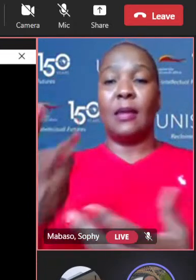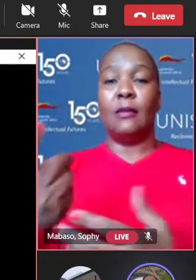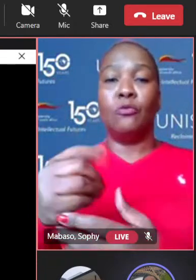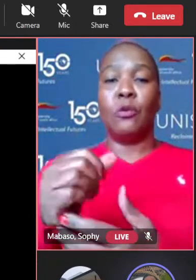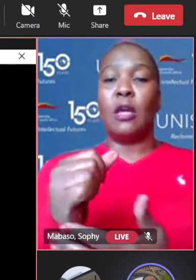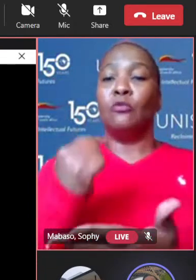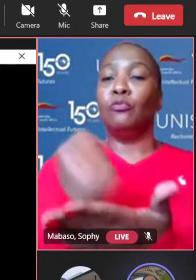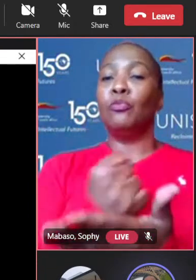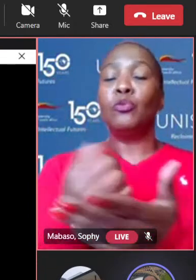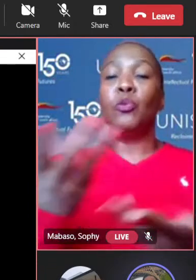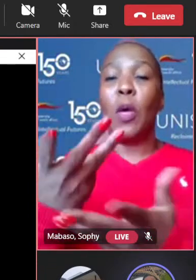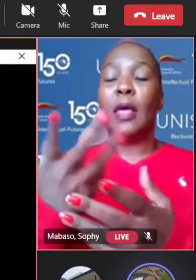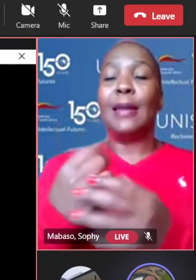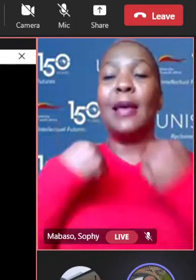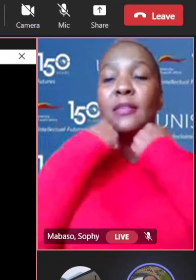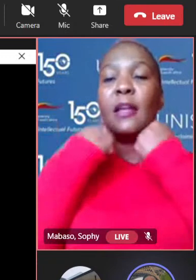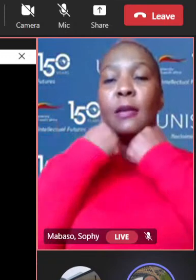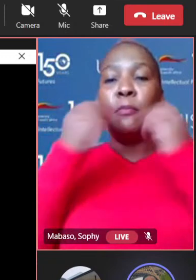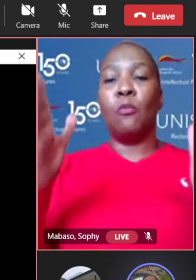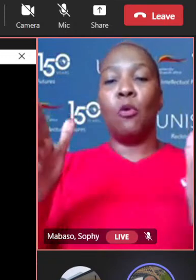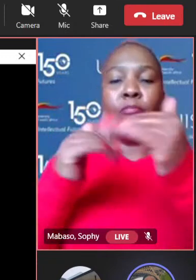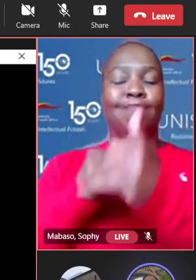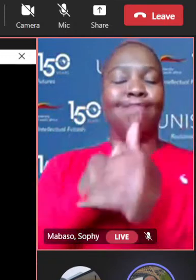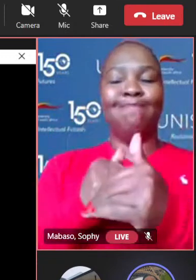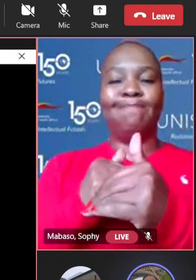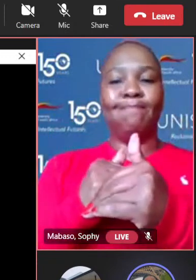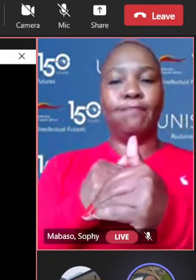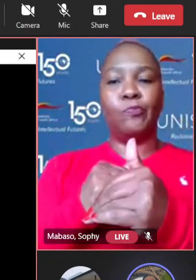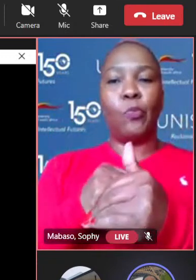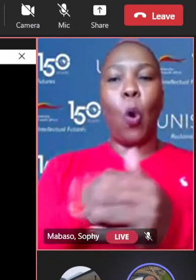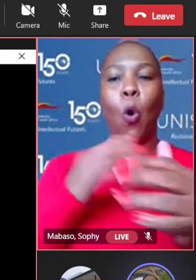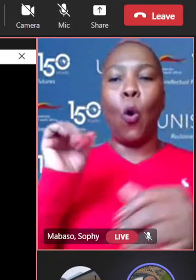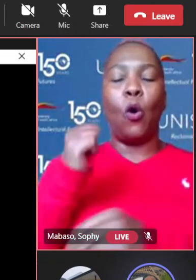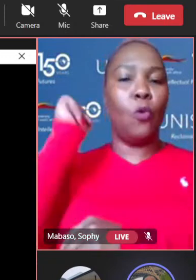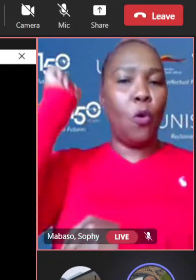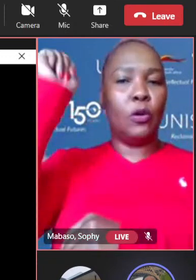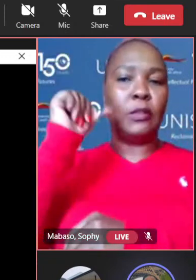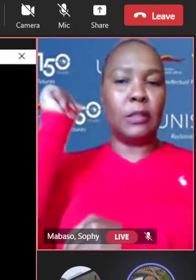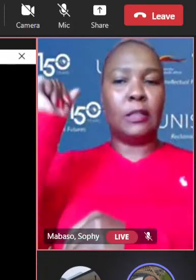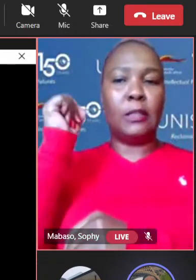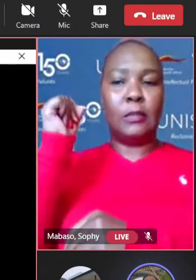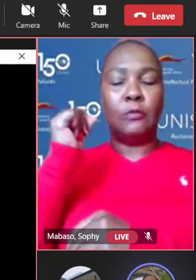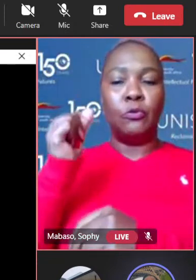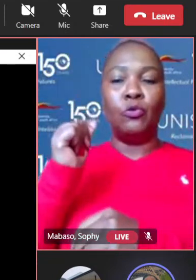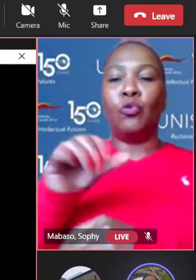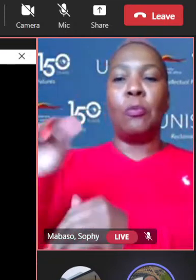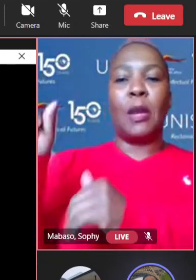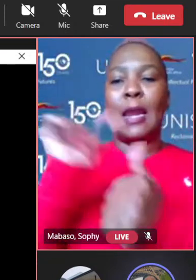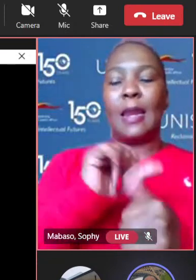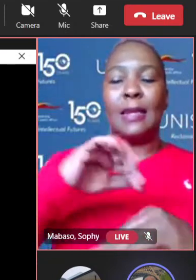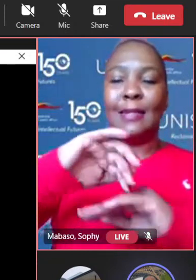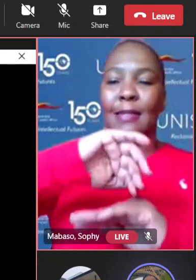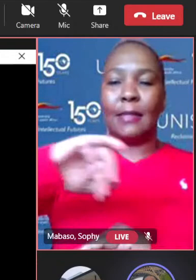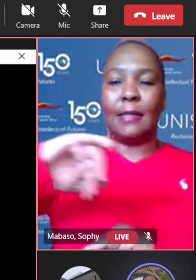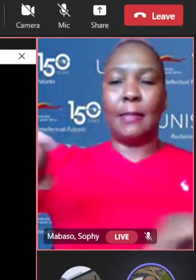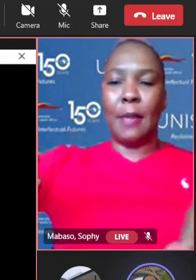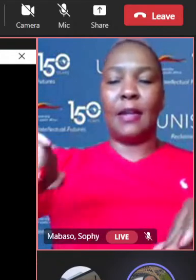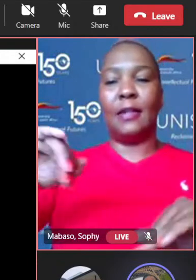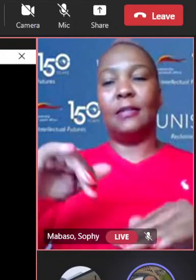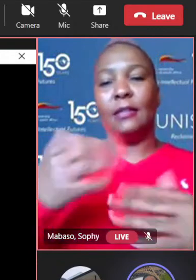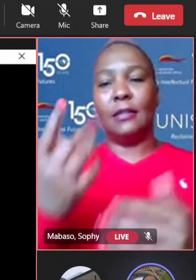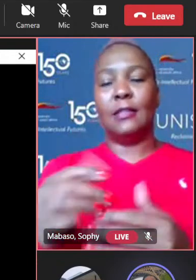boxes. All audiovisual material should be returned in separate parcels that are clearly marked for